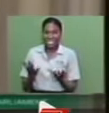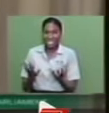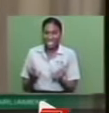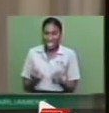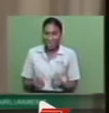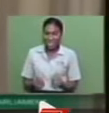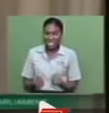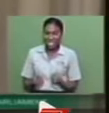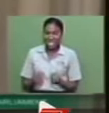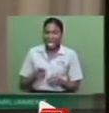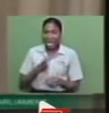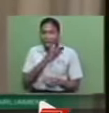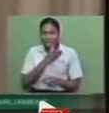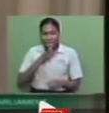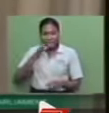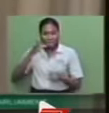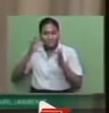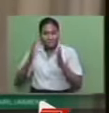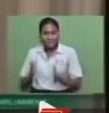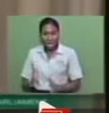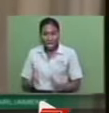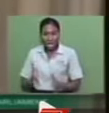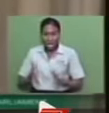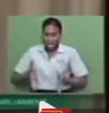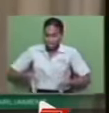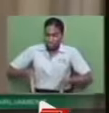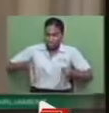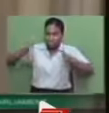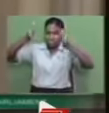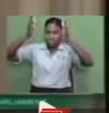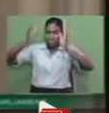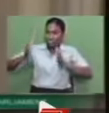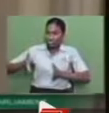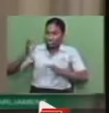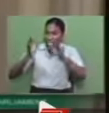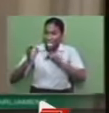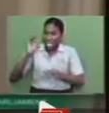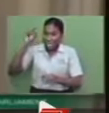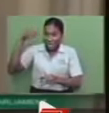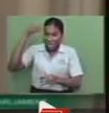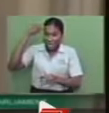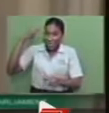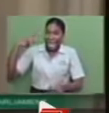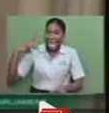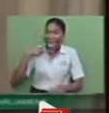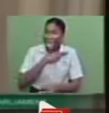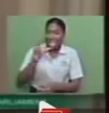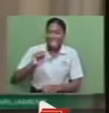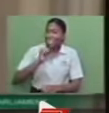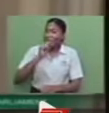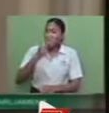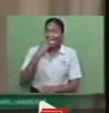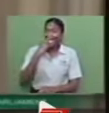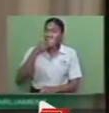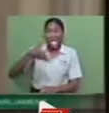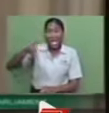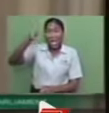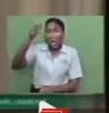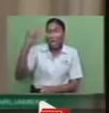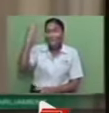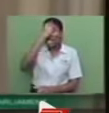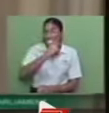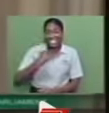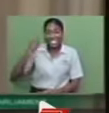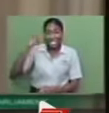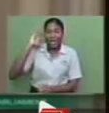see that? On God's face, we are not going to see under this incompetent government. Not going to see. That is an